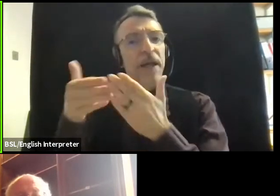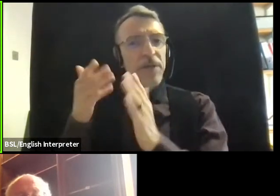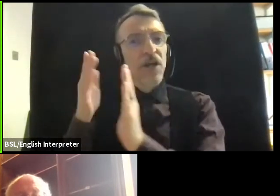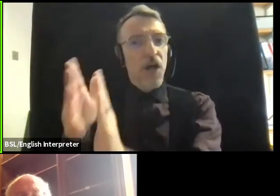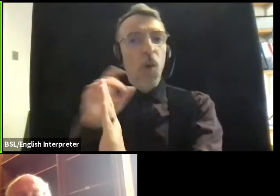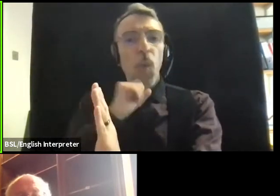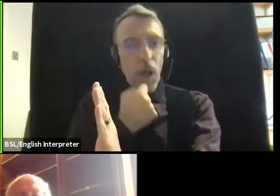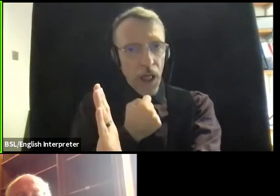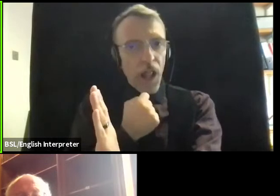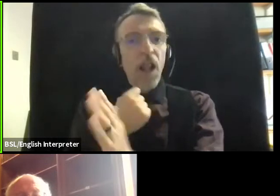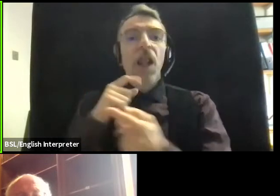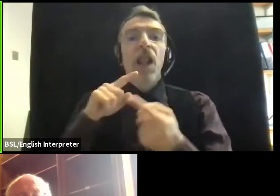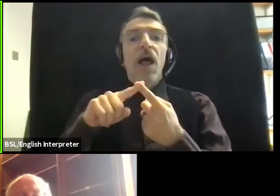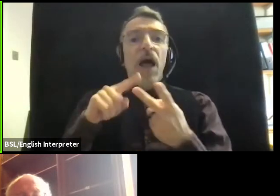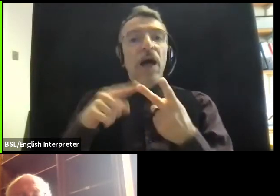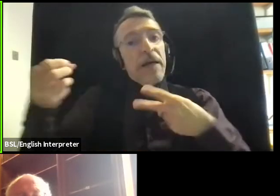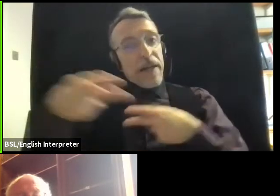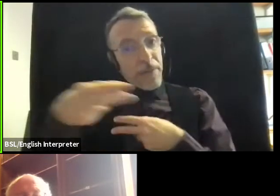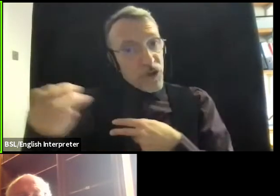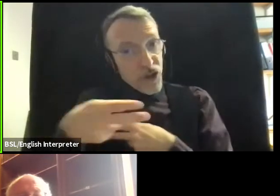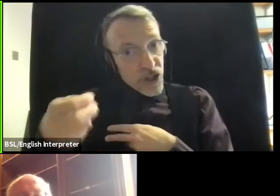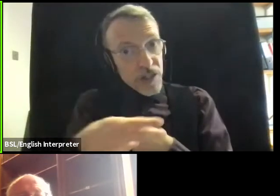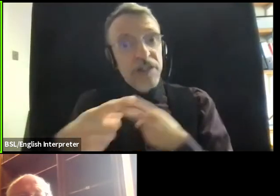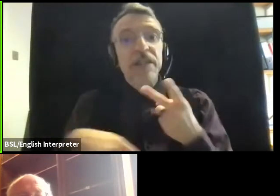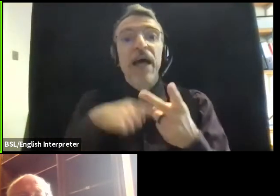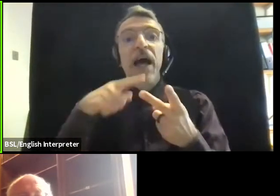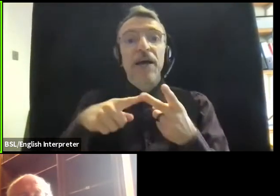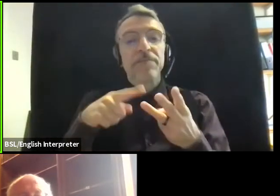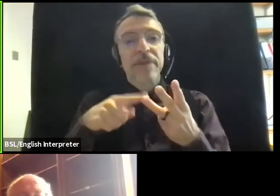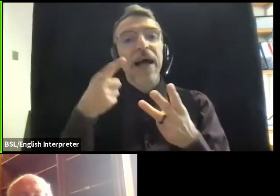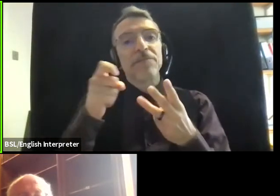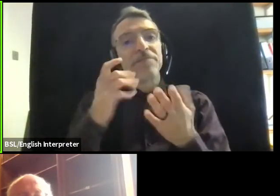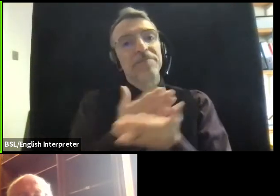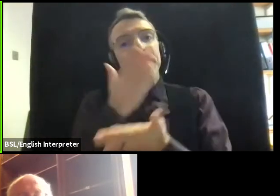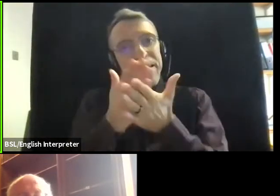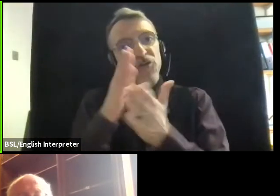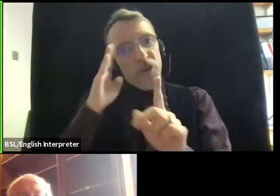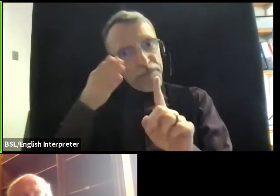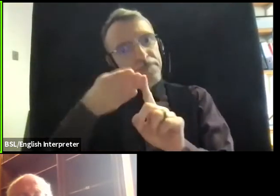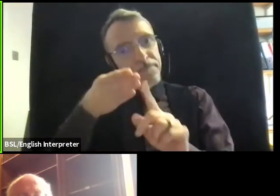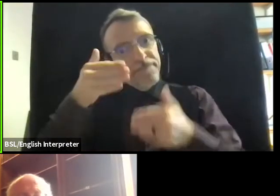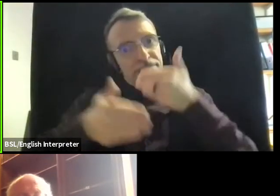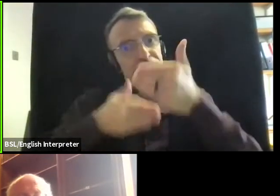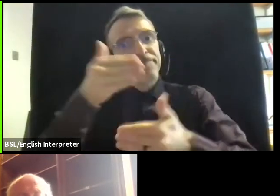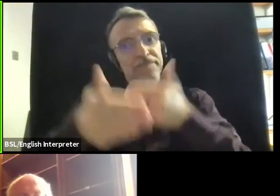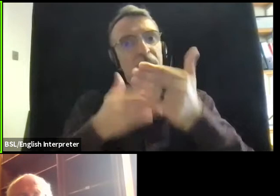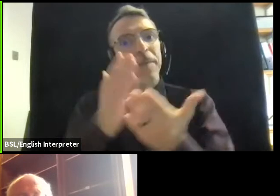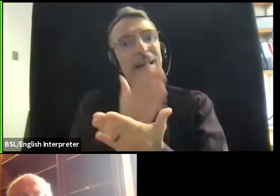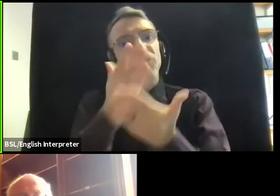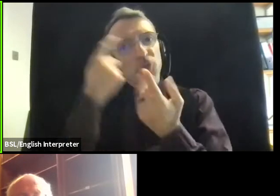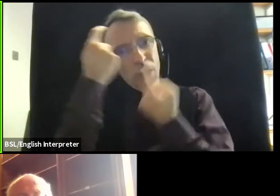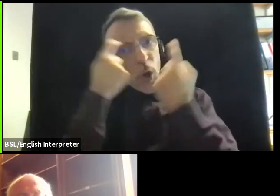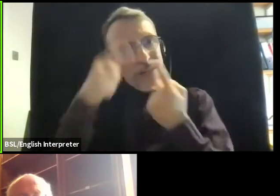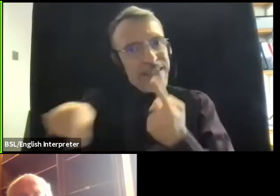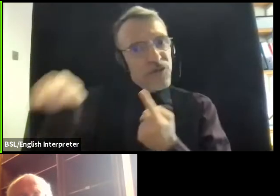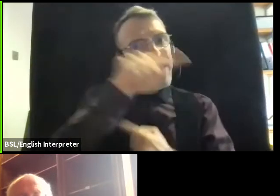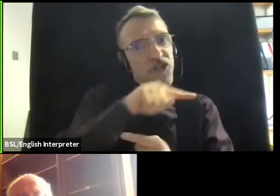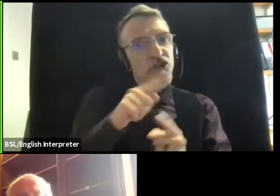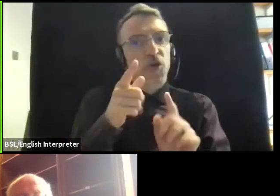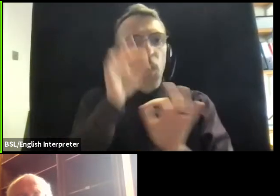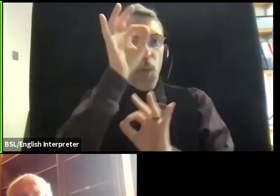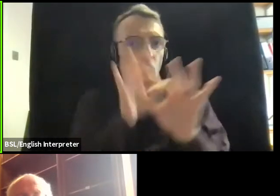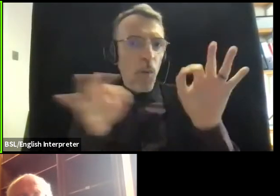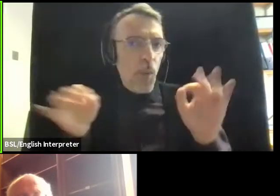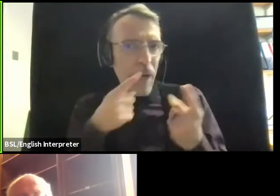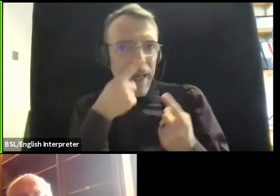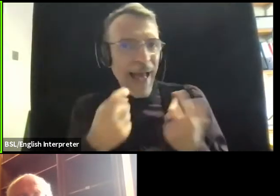to have captions, and we would like to purposefully take into consideration what measures